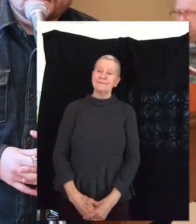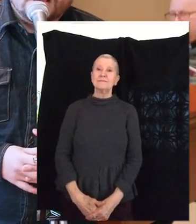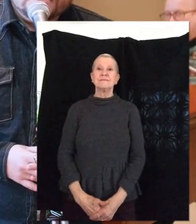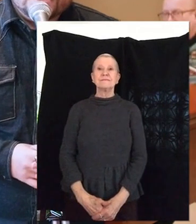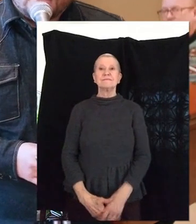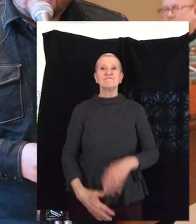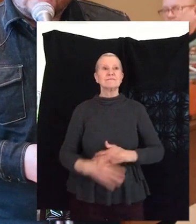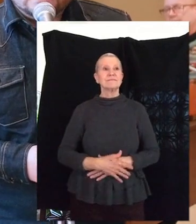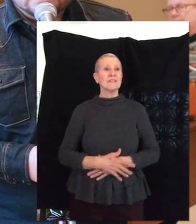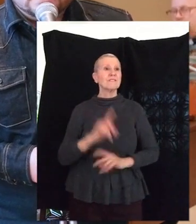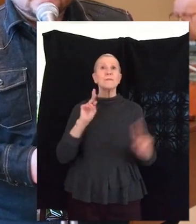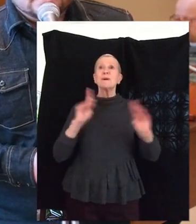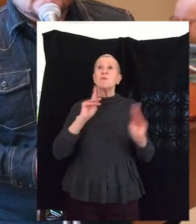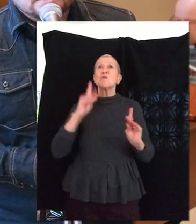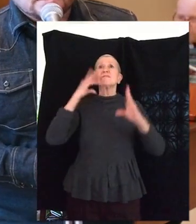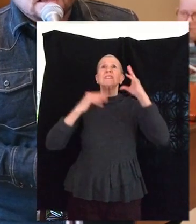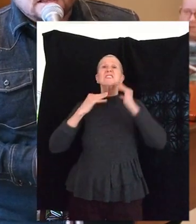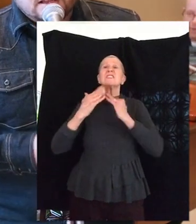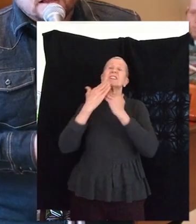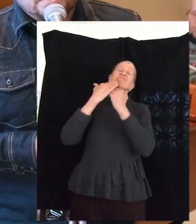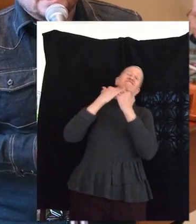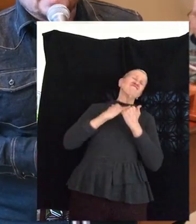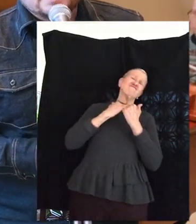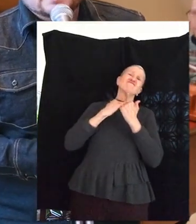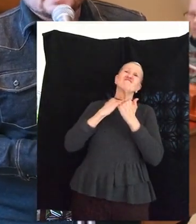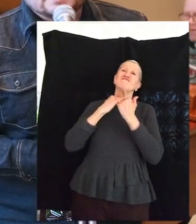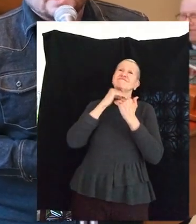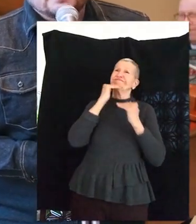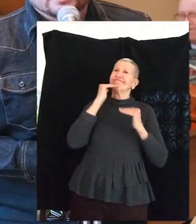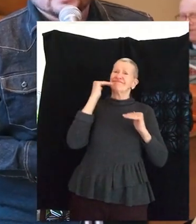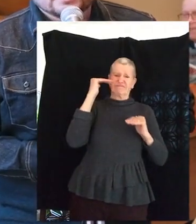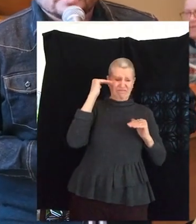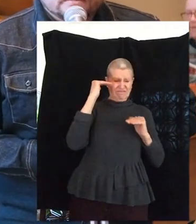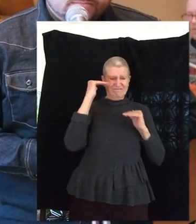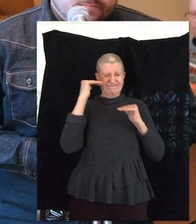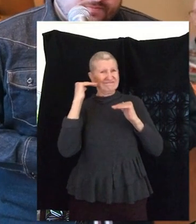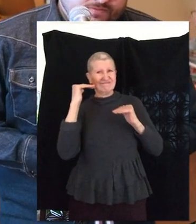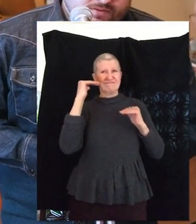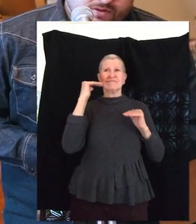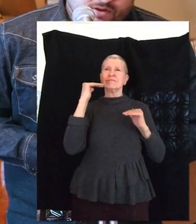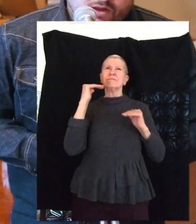Just and unjust, a place at the table,